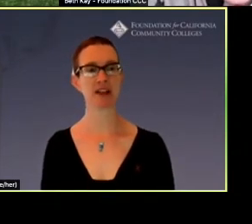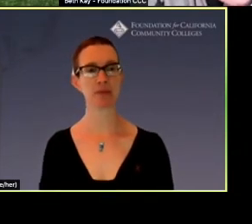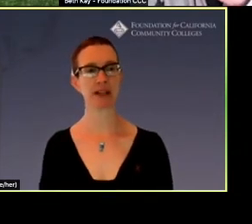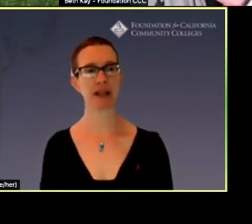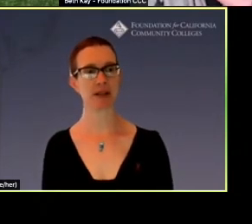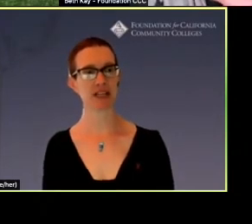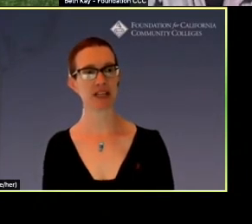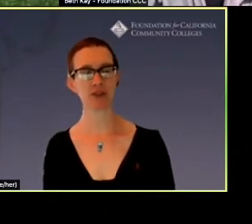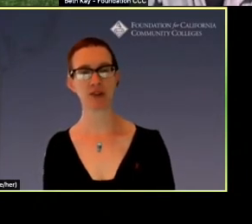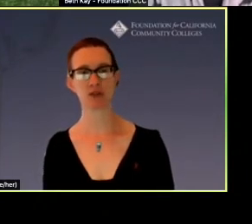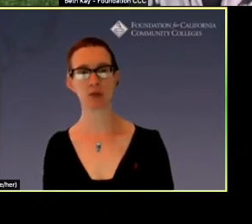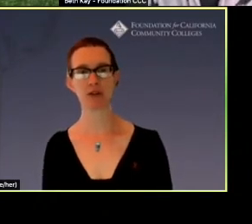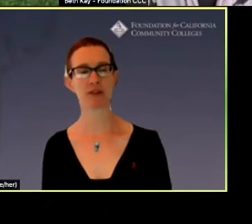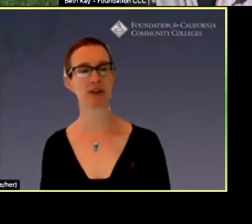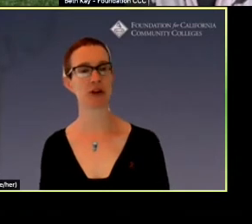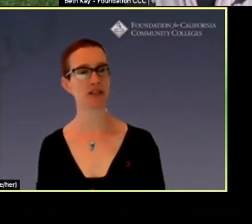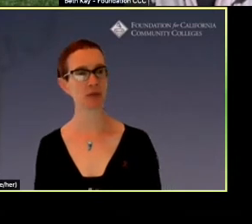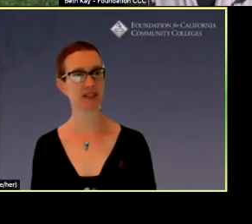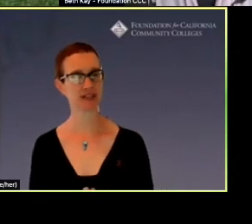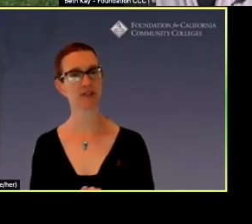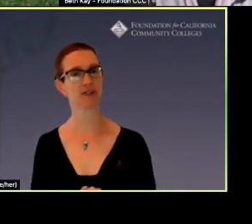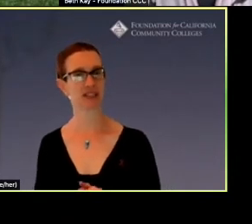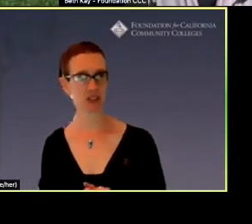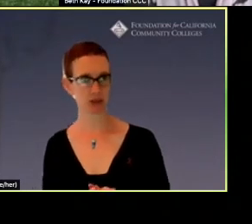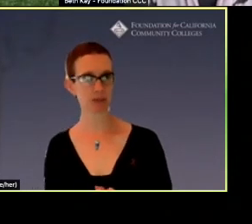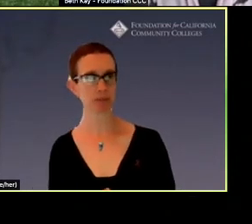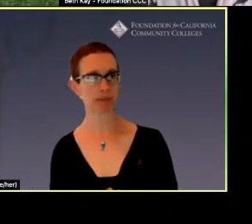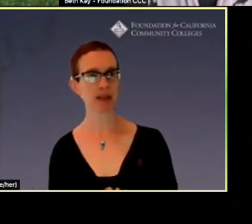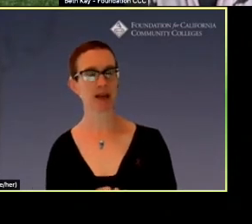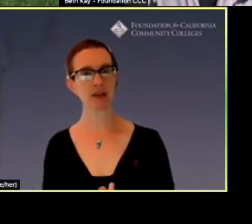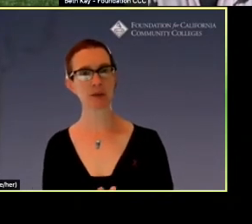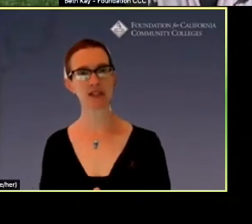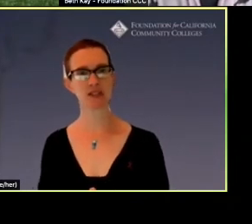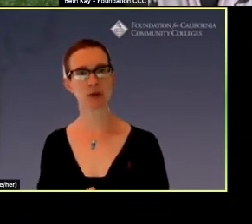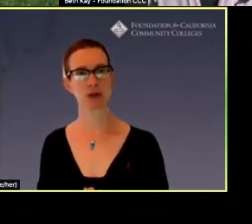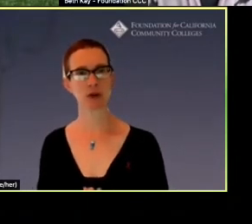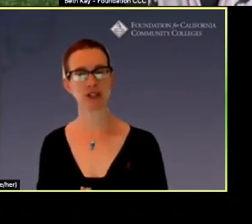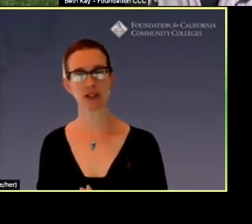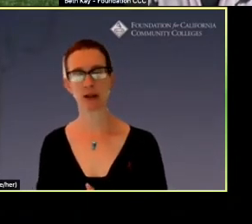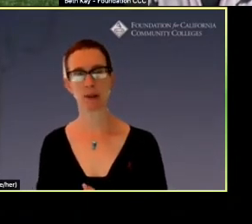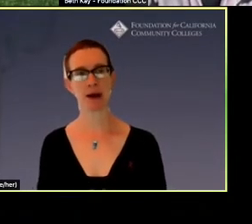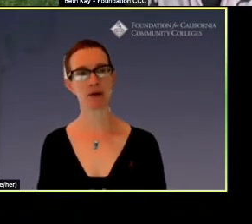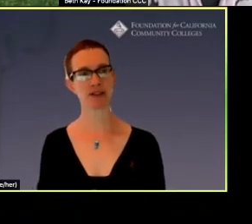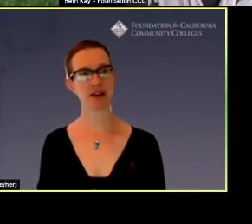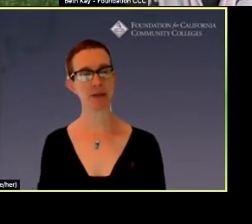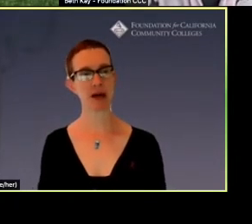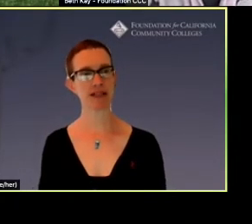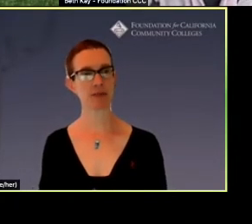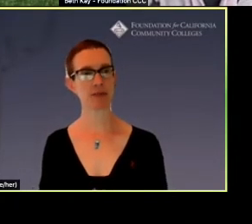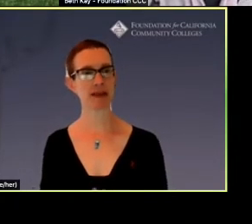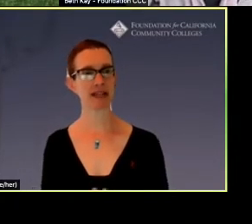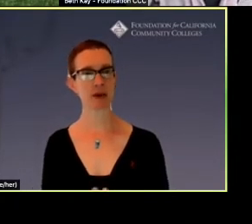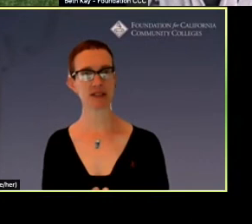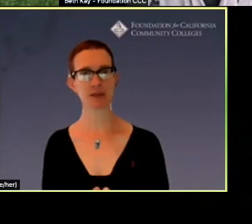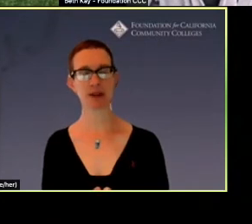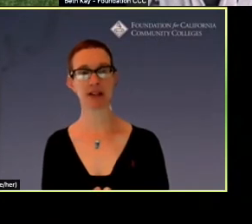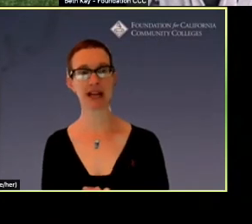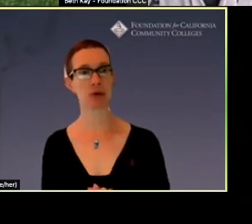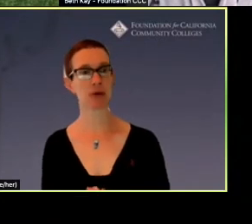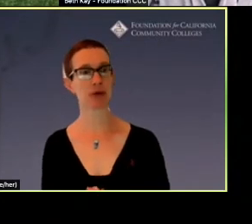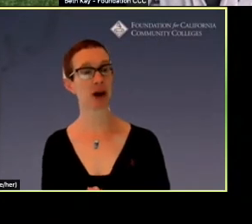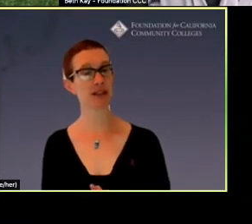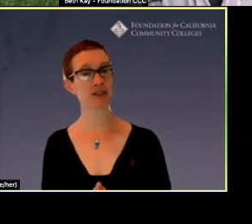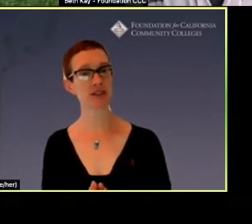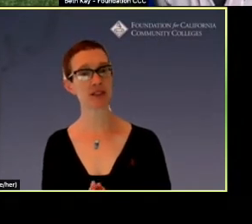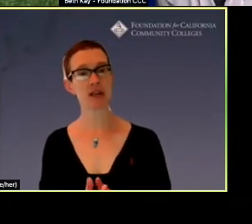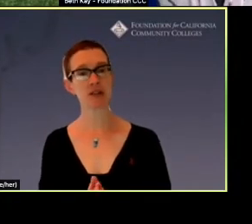start looking at developing an application for phase 1 or if they're going to wait until phase 2. There was also a question about, we've been getting questions